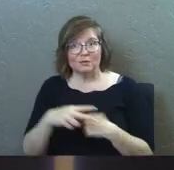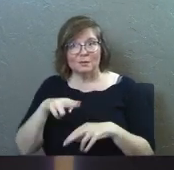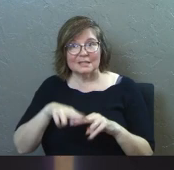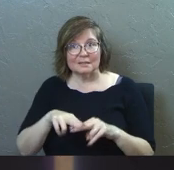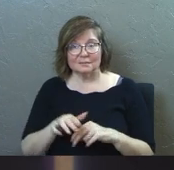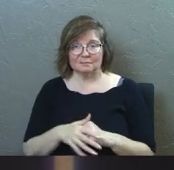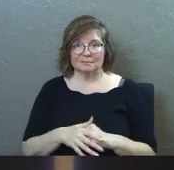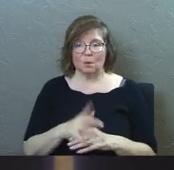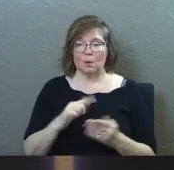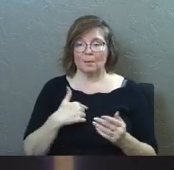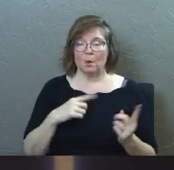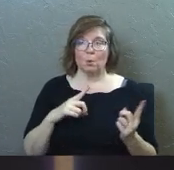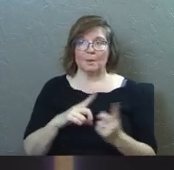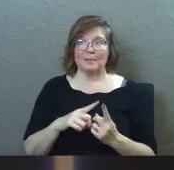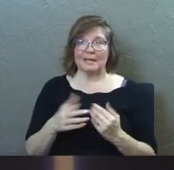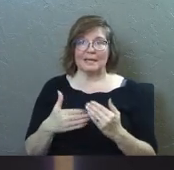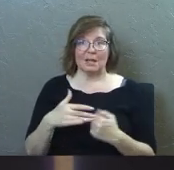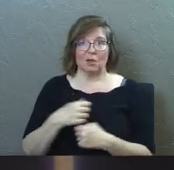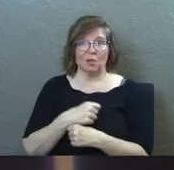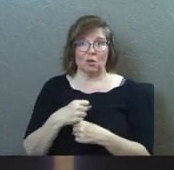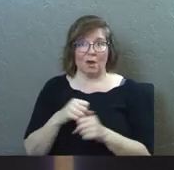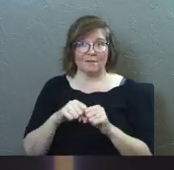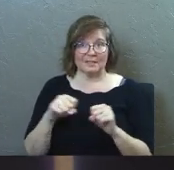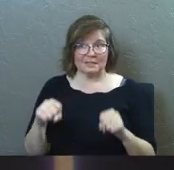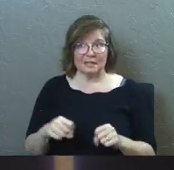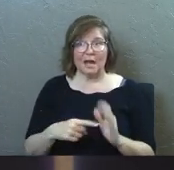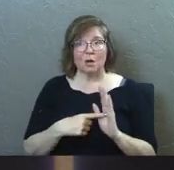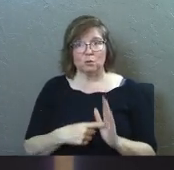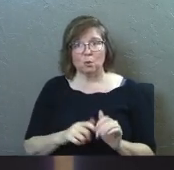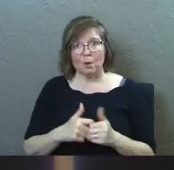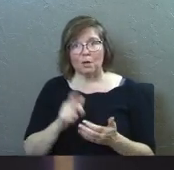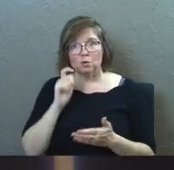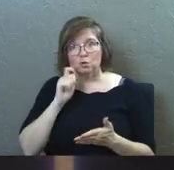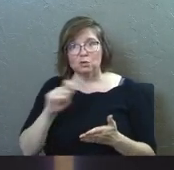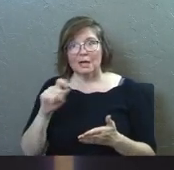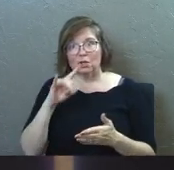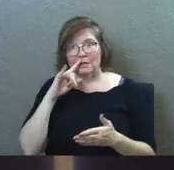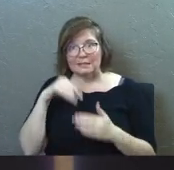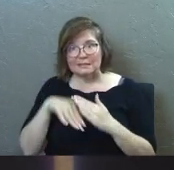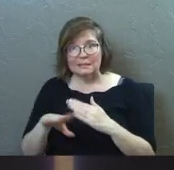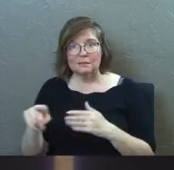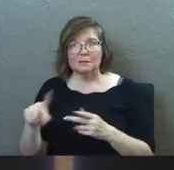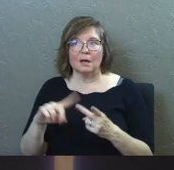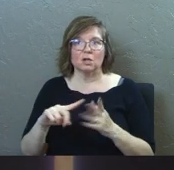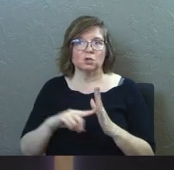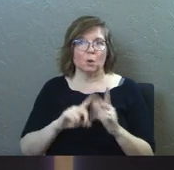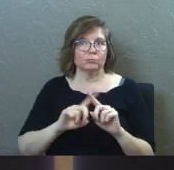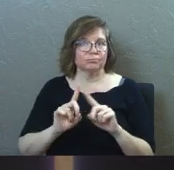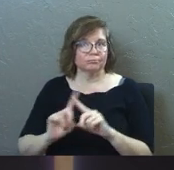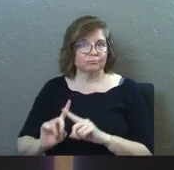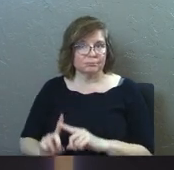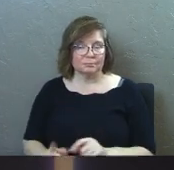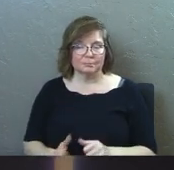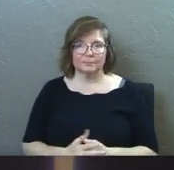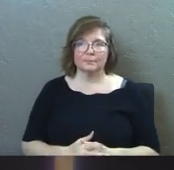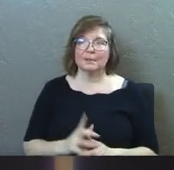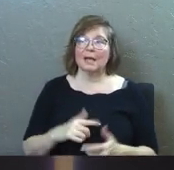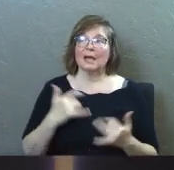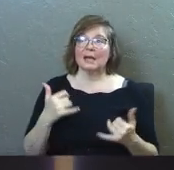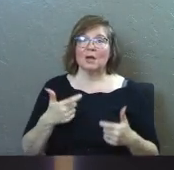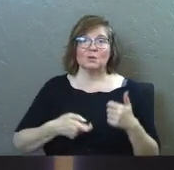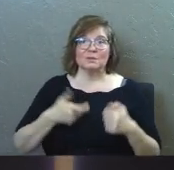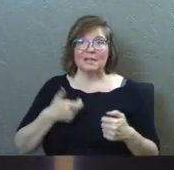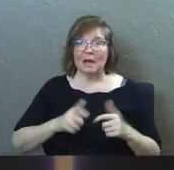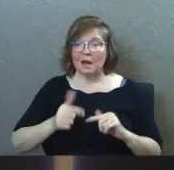seat. How about we meet up near the coffee station? I'll show you how to check your kids in. I'll show you the whole thing. And now